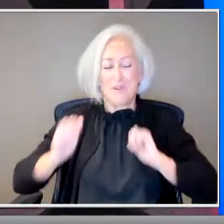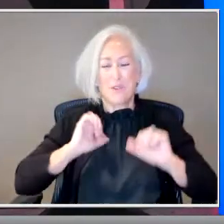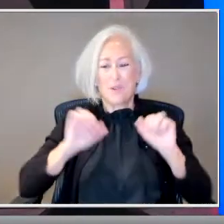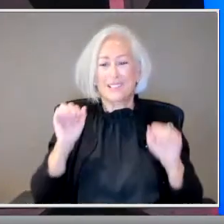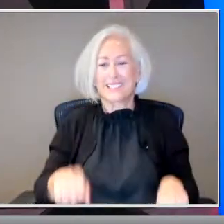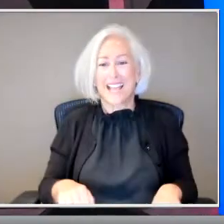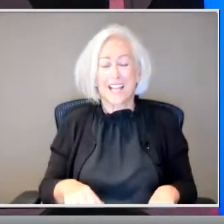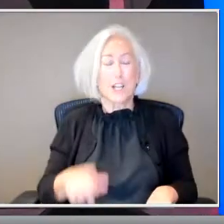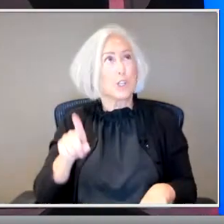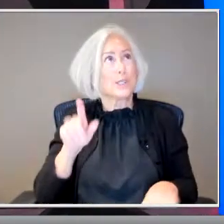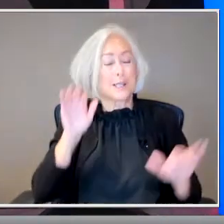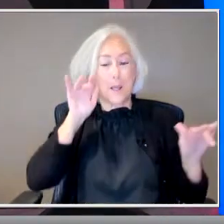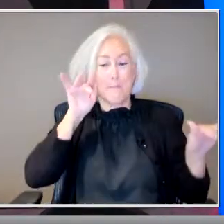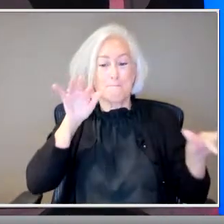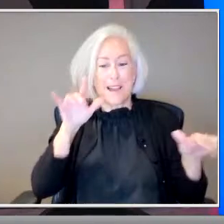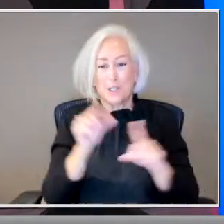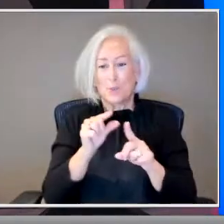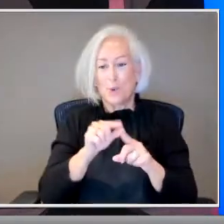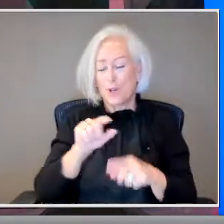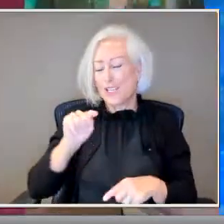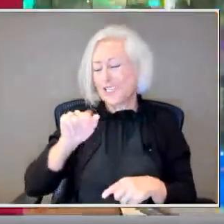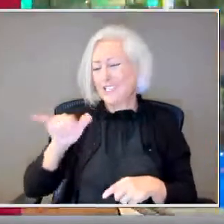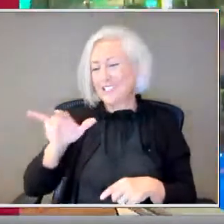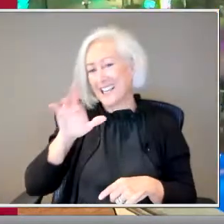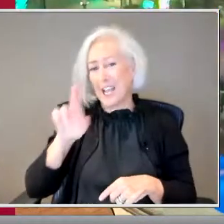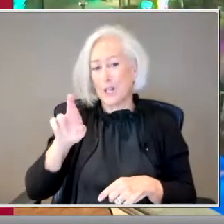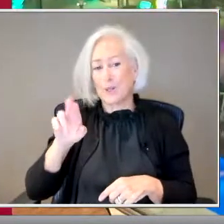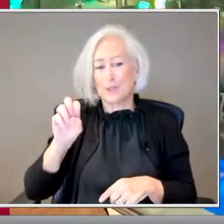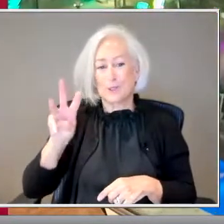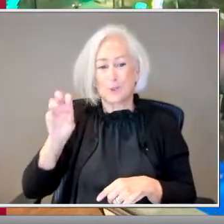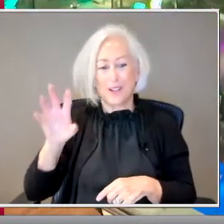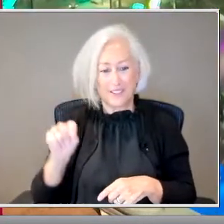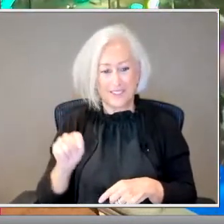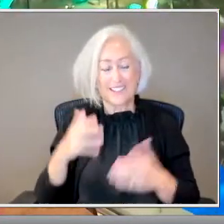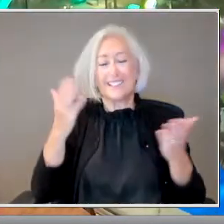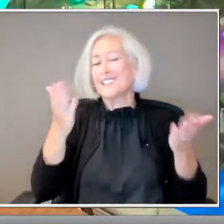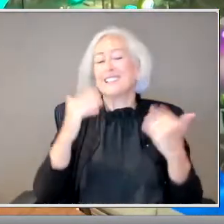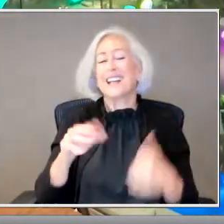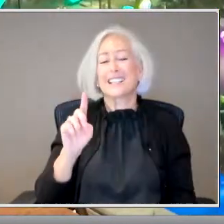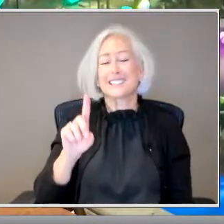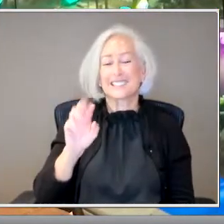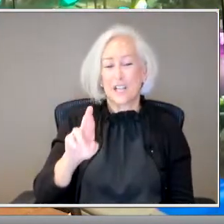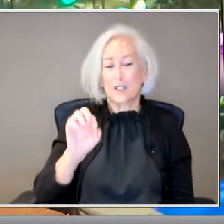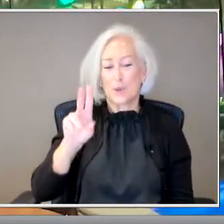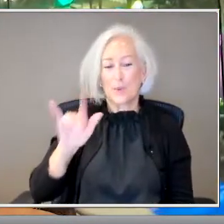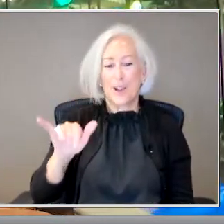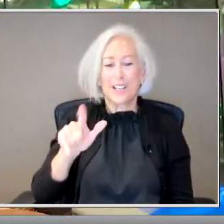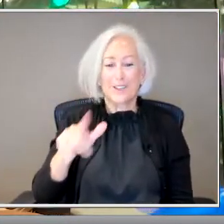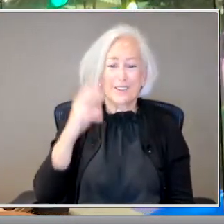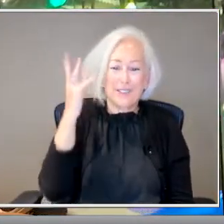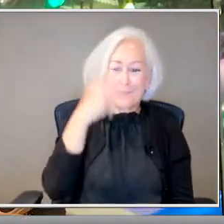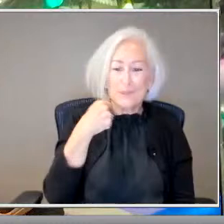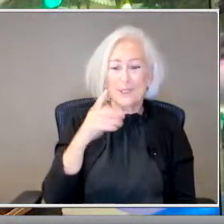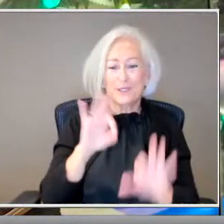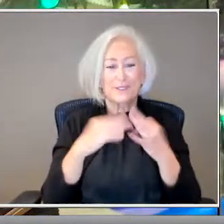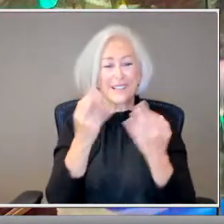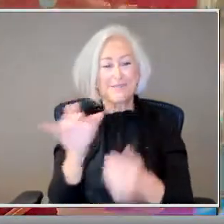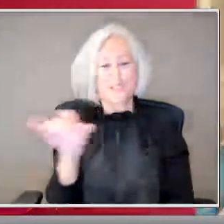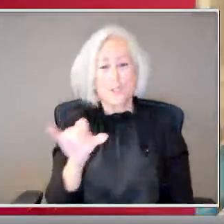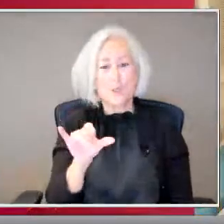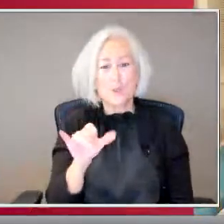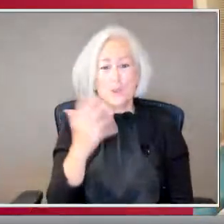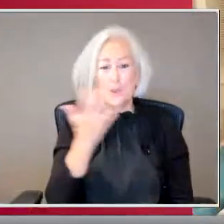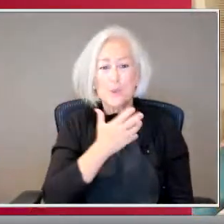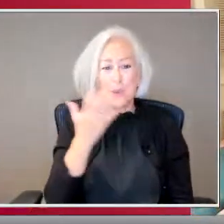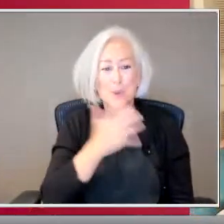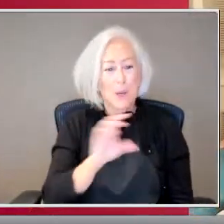That's right. Taylor Swift. Up next, we have Dr. Reddy. Dr. Reddy, you have a gorgeous family as well. Look at your kids, and where are